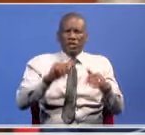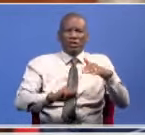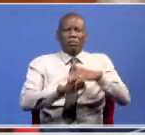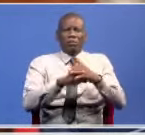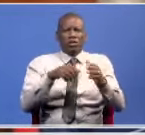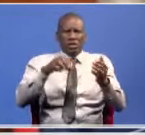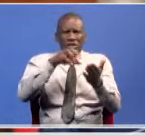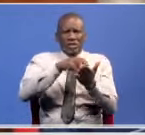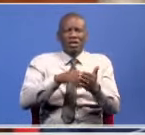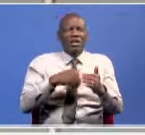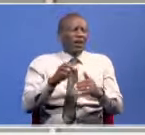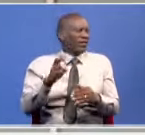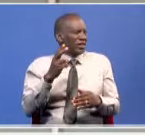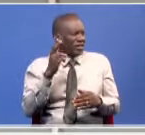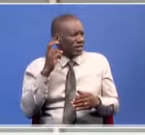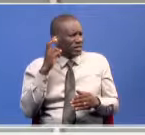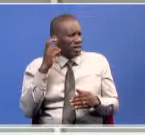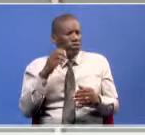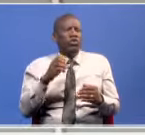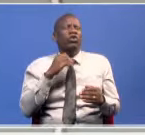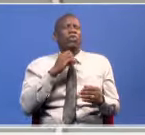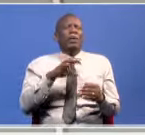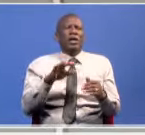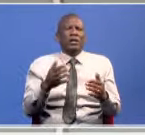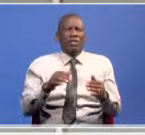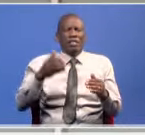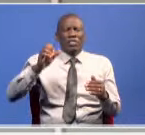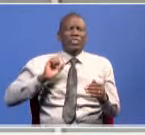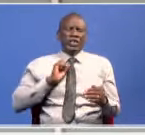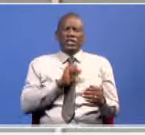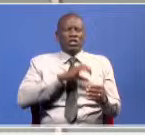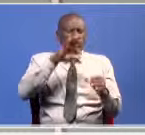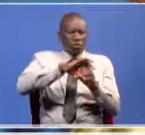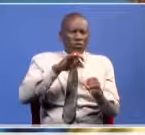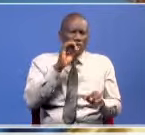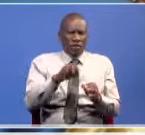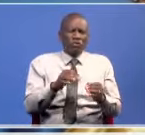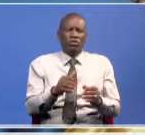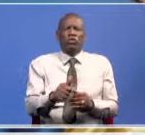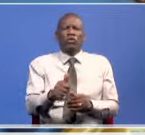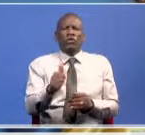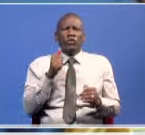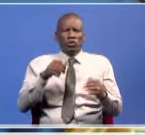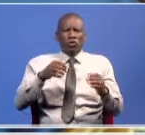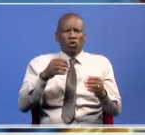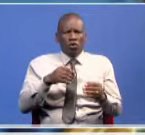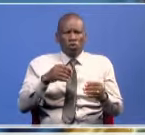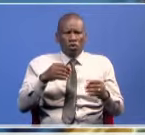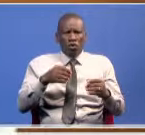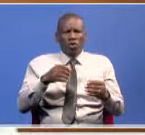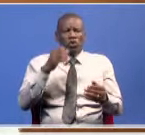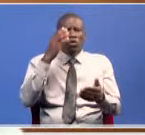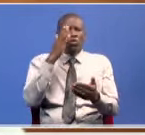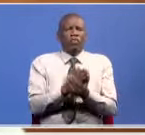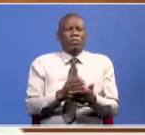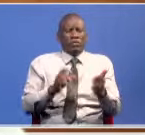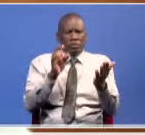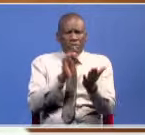the allegations leveled against her, the Senate plenary will vote on whether to dismiss or uphold the impeachment. It is